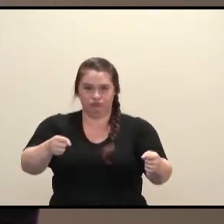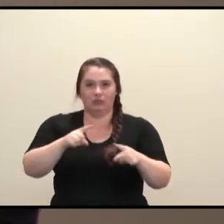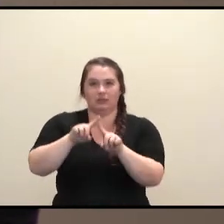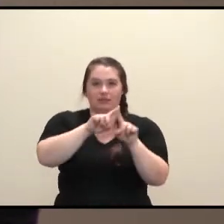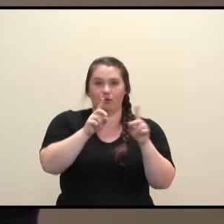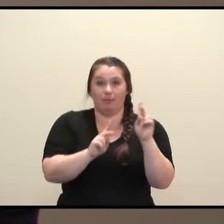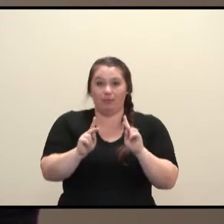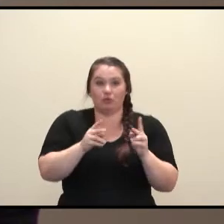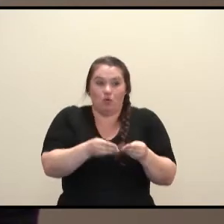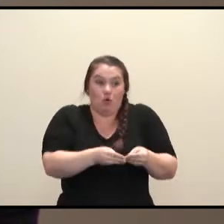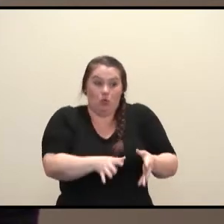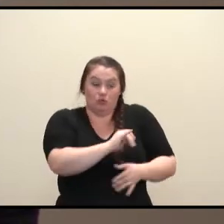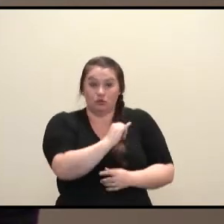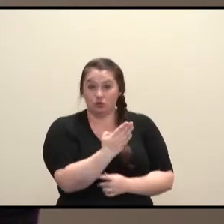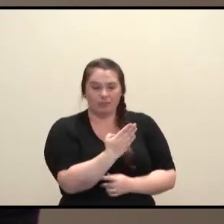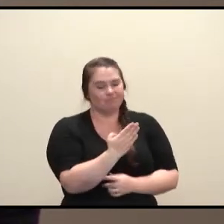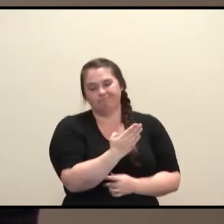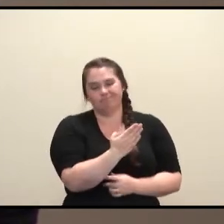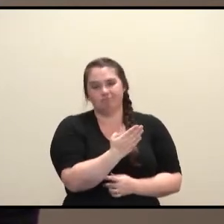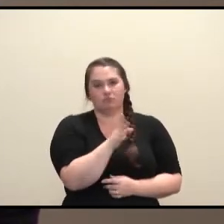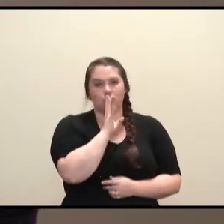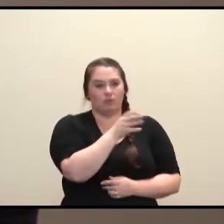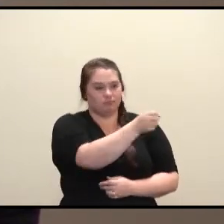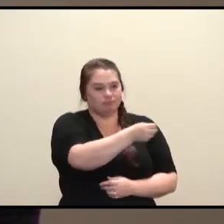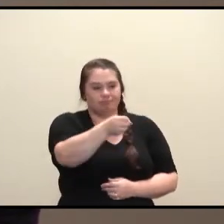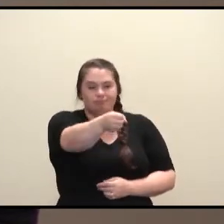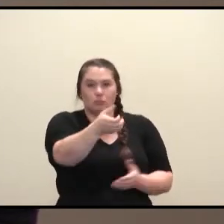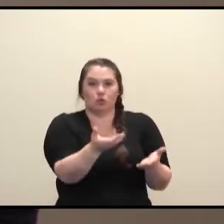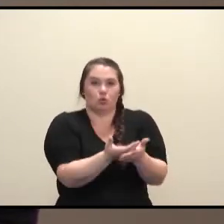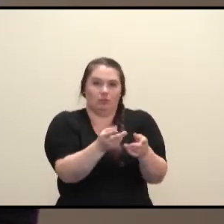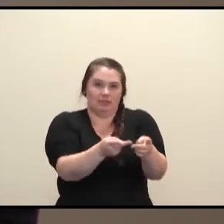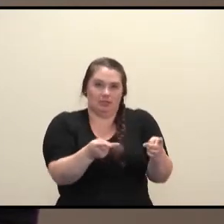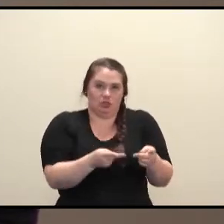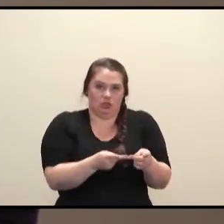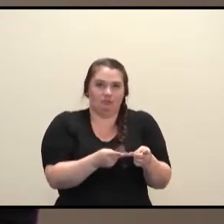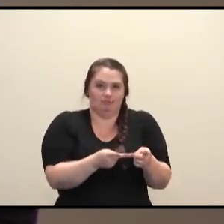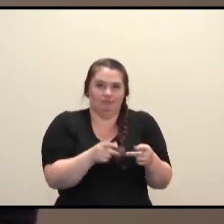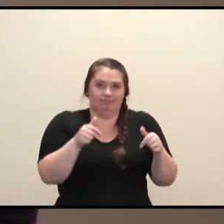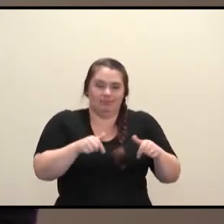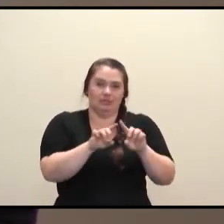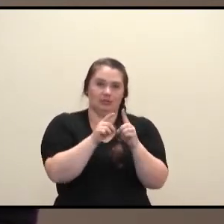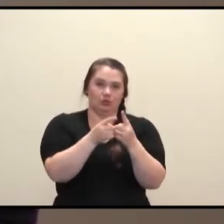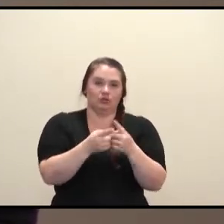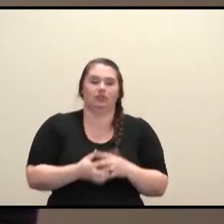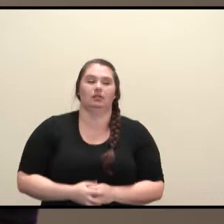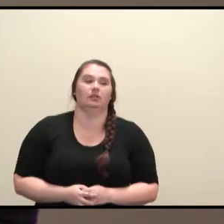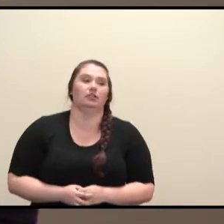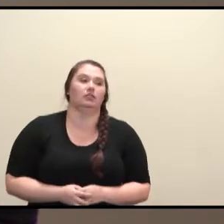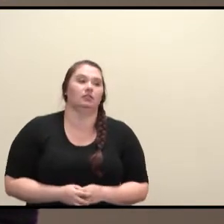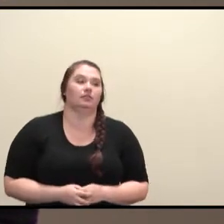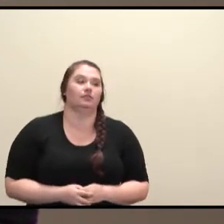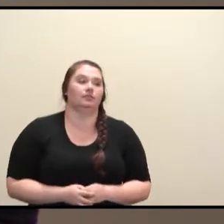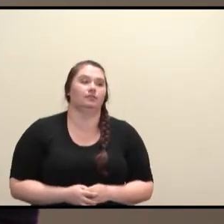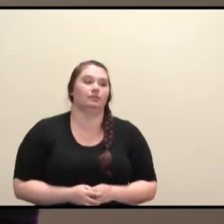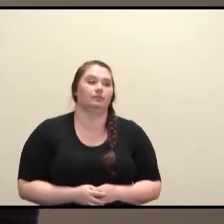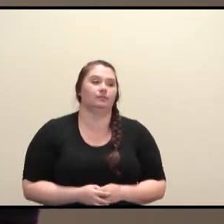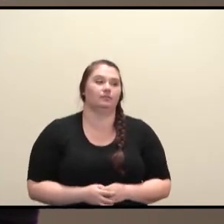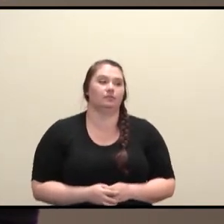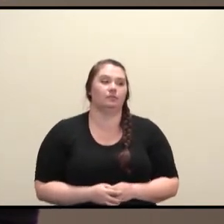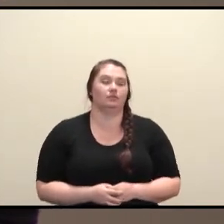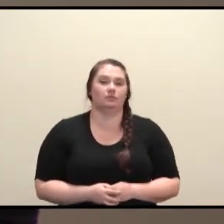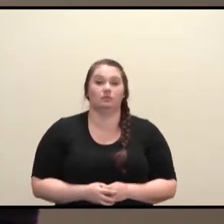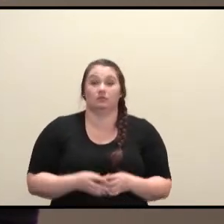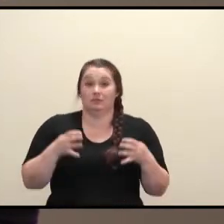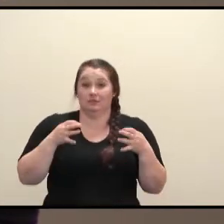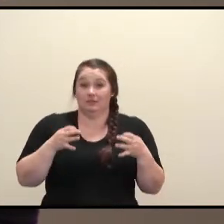one would lose a job. We would just route them to a new position within the district. We decided to keep